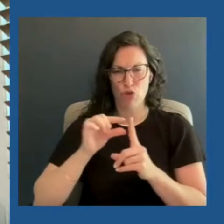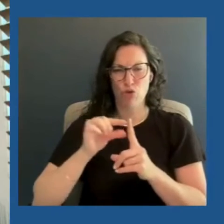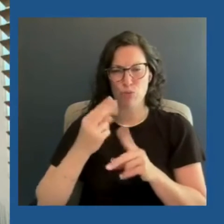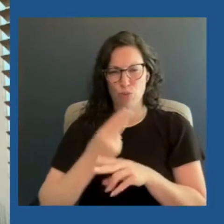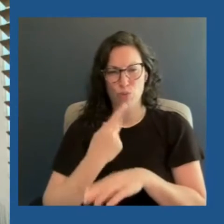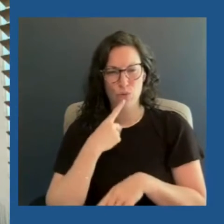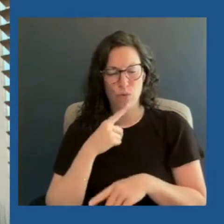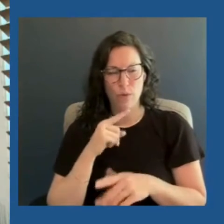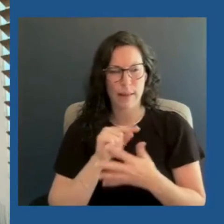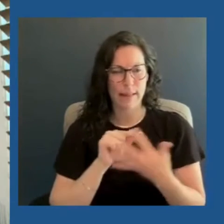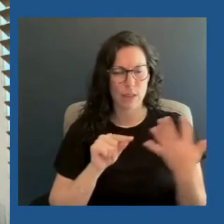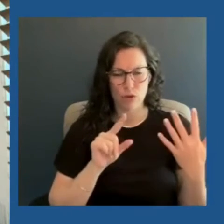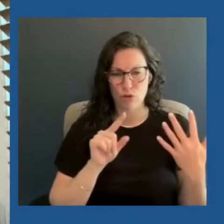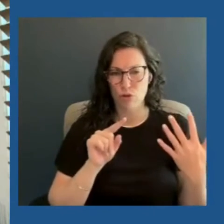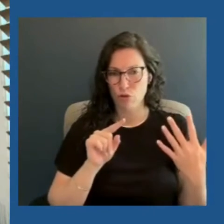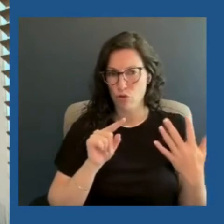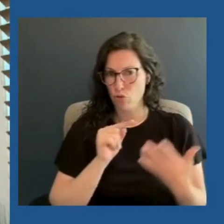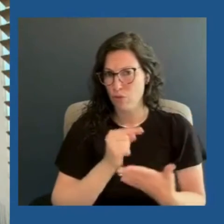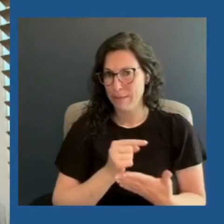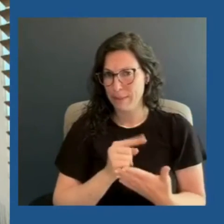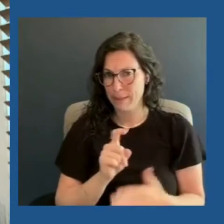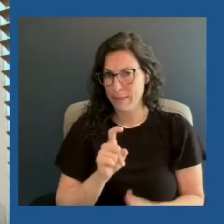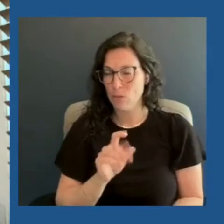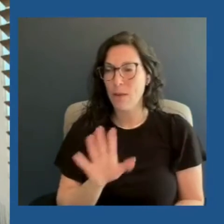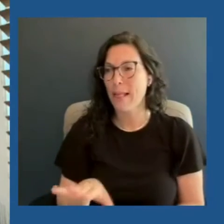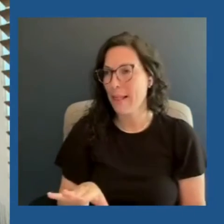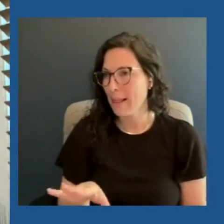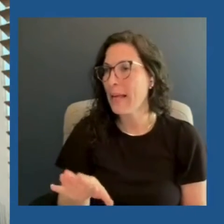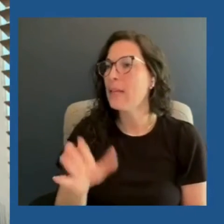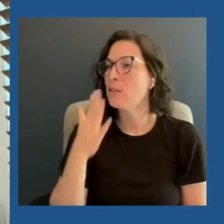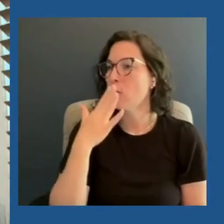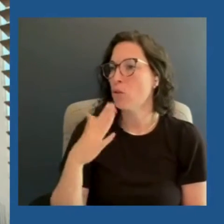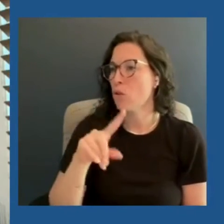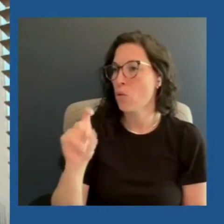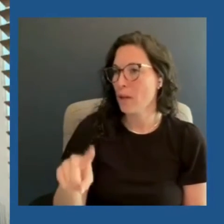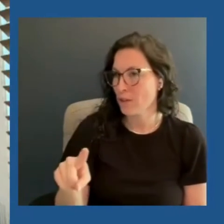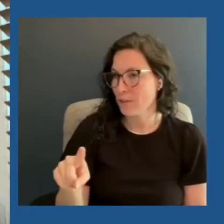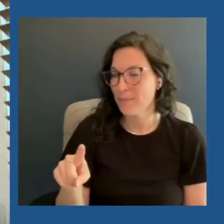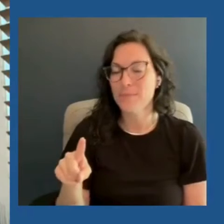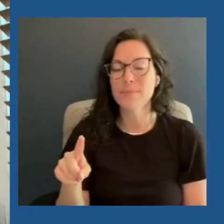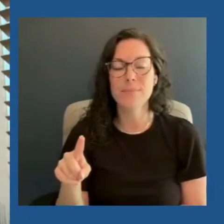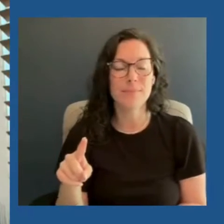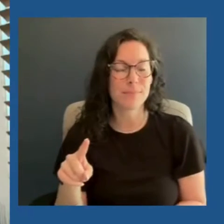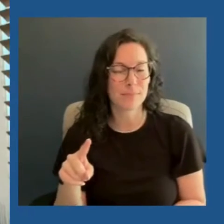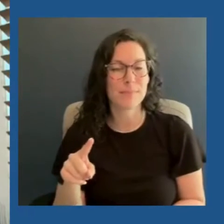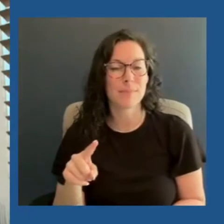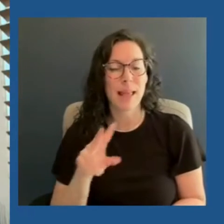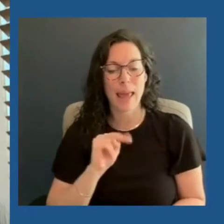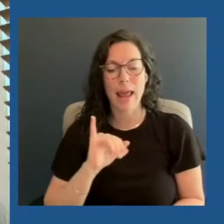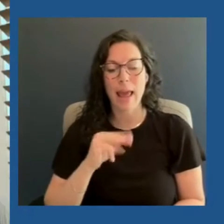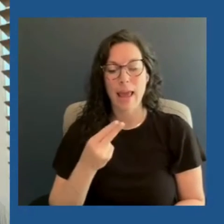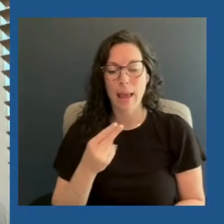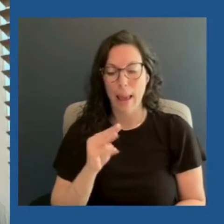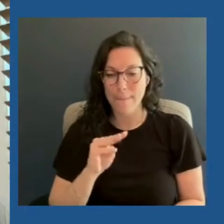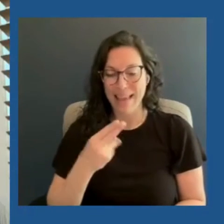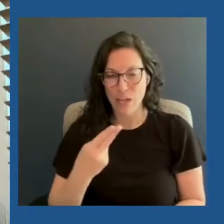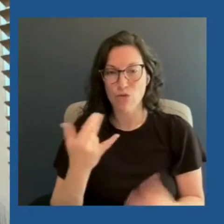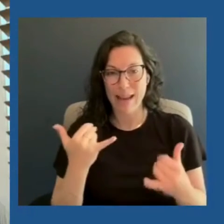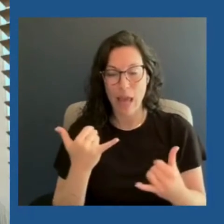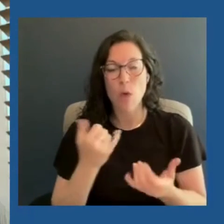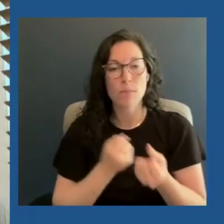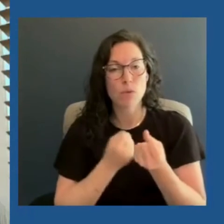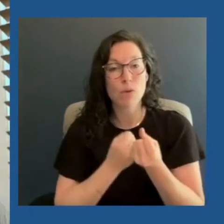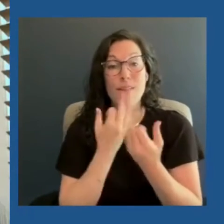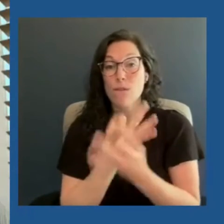different? So you're asking a very timely question because NIMH is sponsoring a free workshop